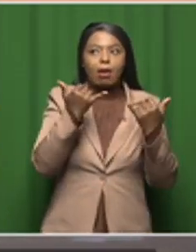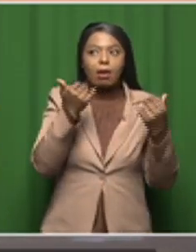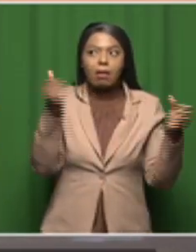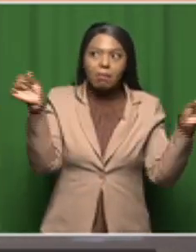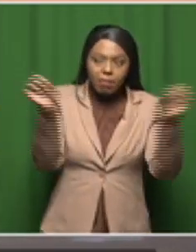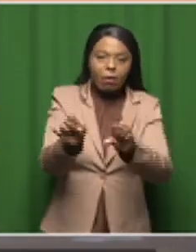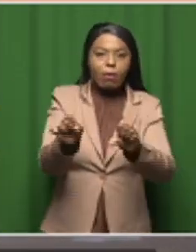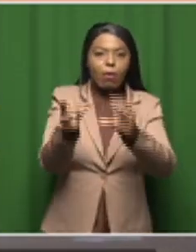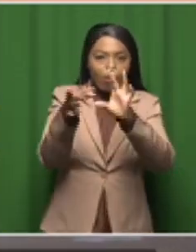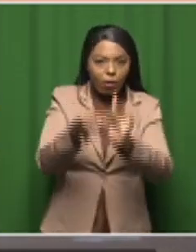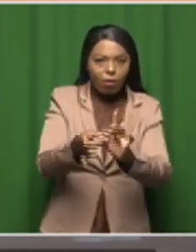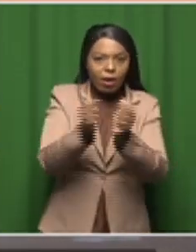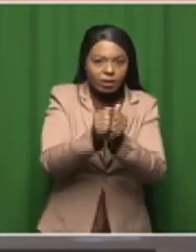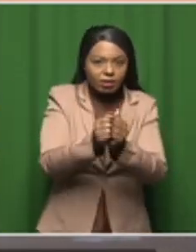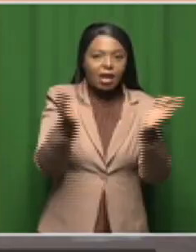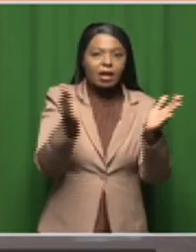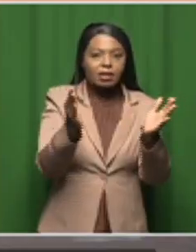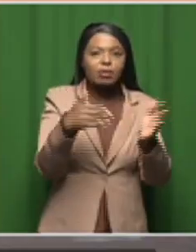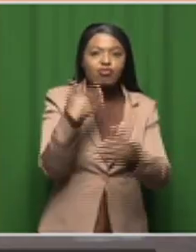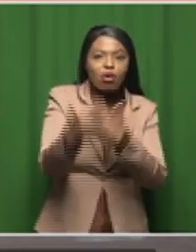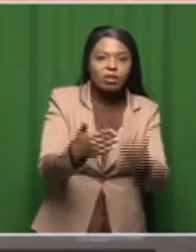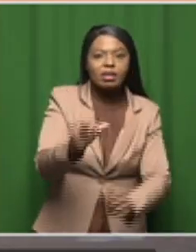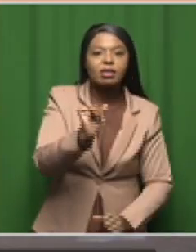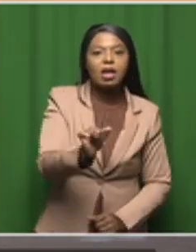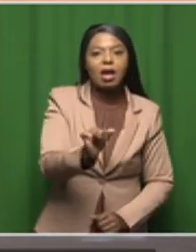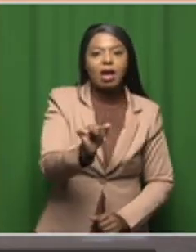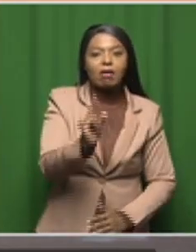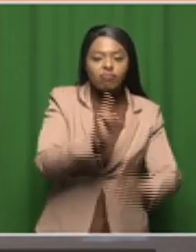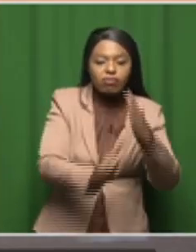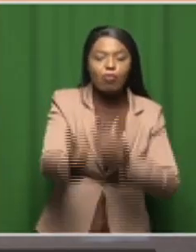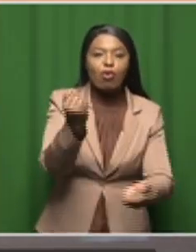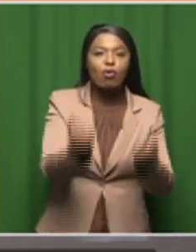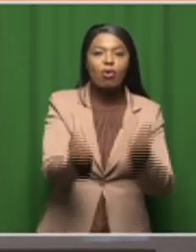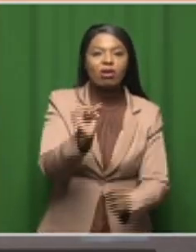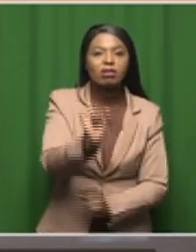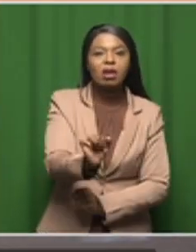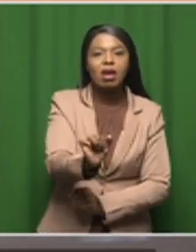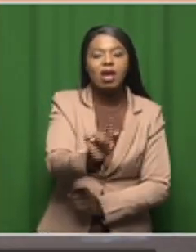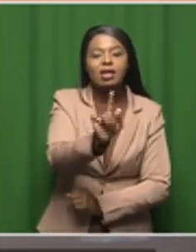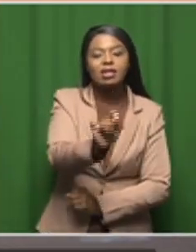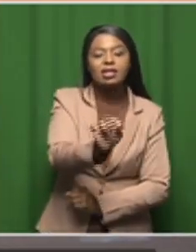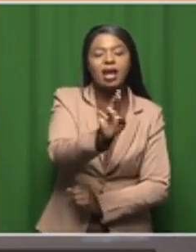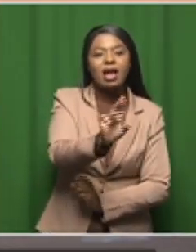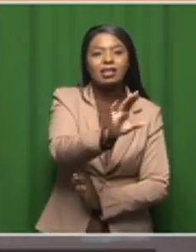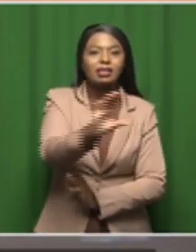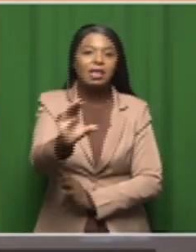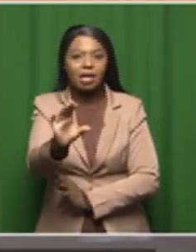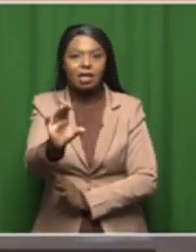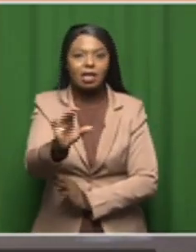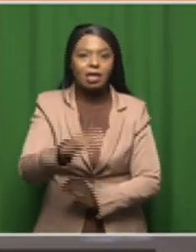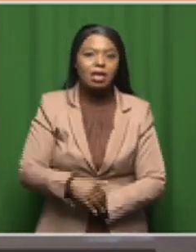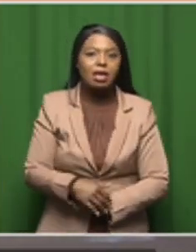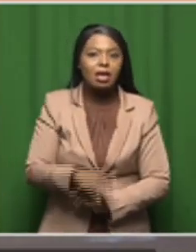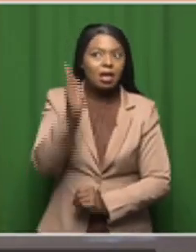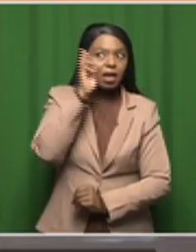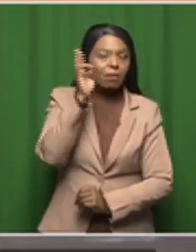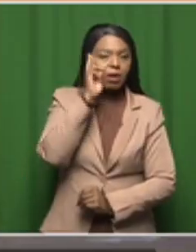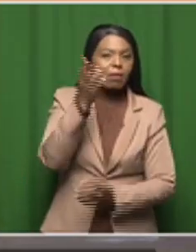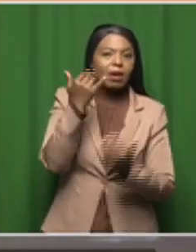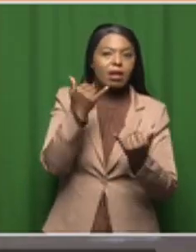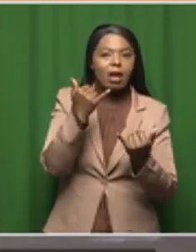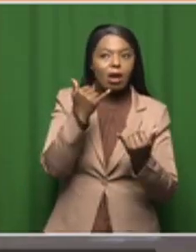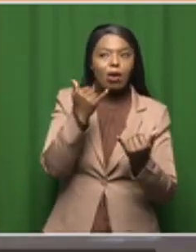the process of the TRC hearings, I did a series called Fires of the Truth Commission. And the thing